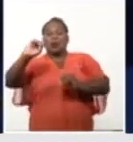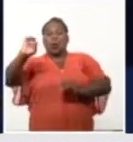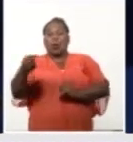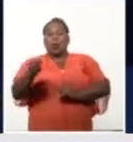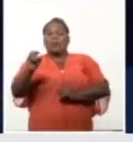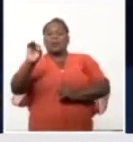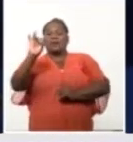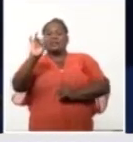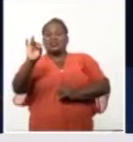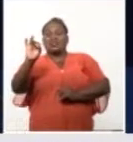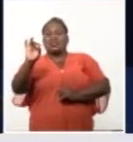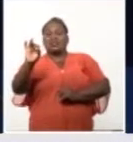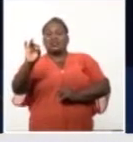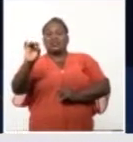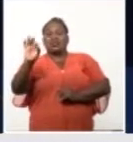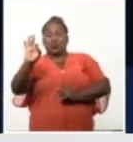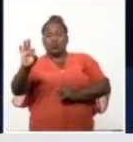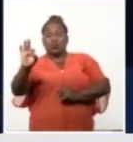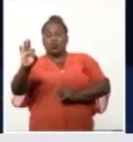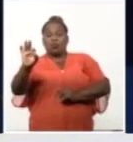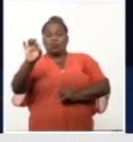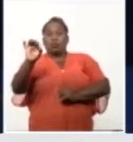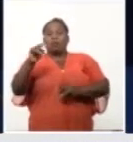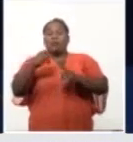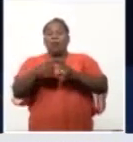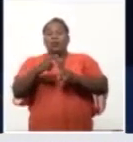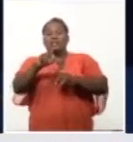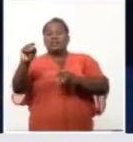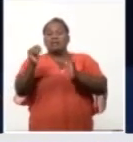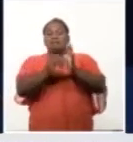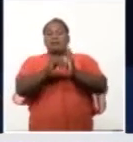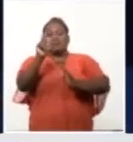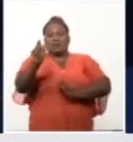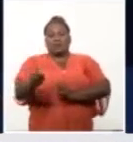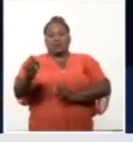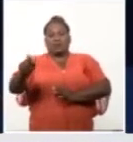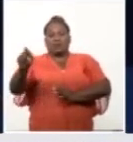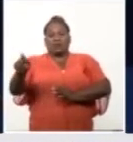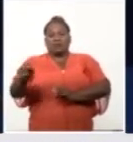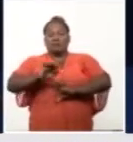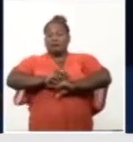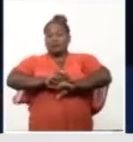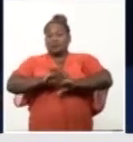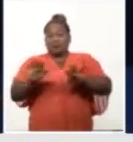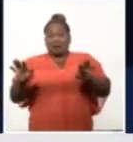its rate to 0.78 per 100,000 inhabitants.